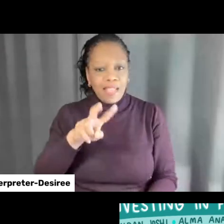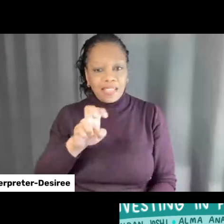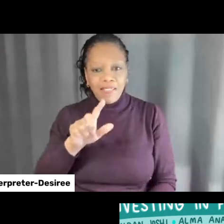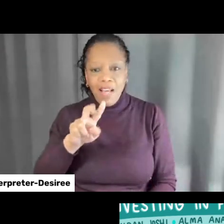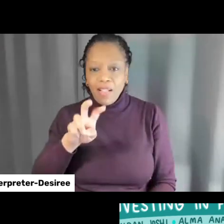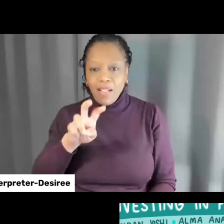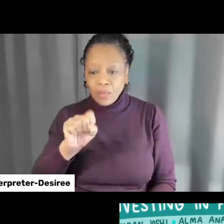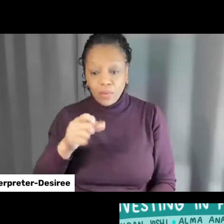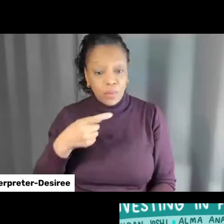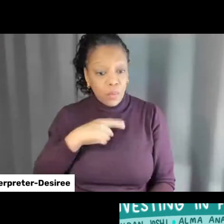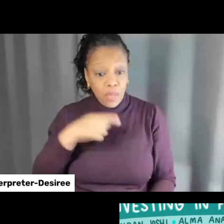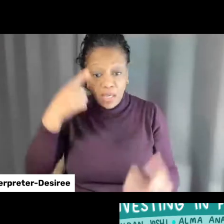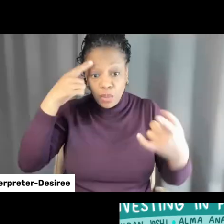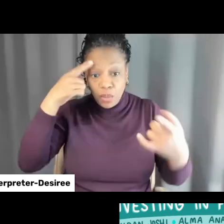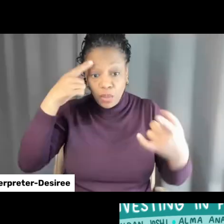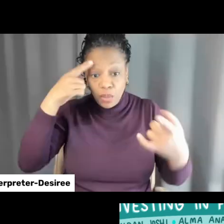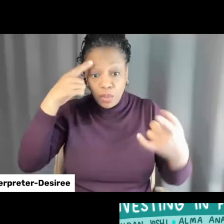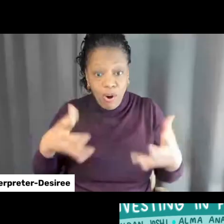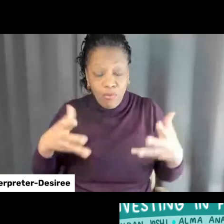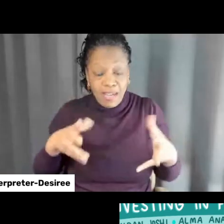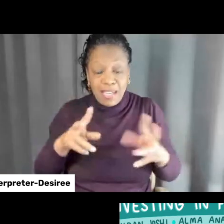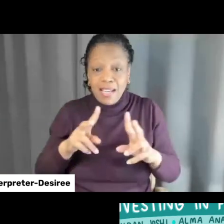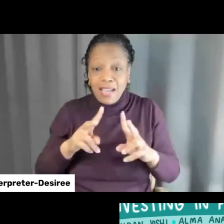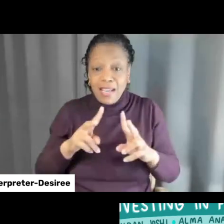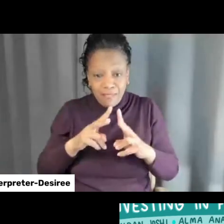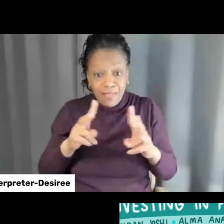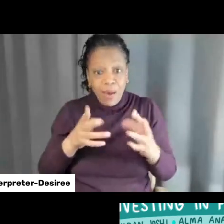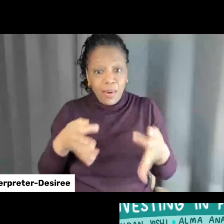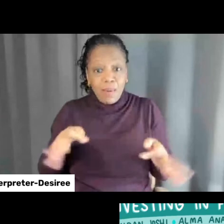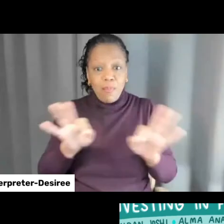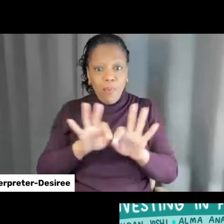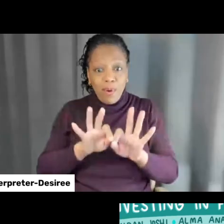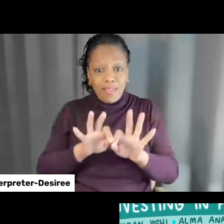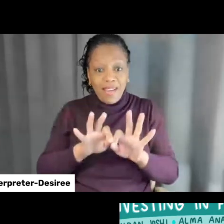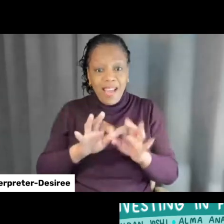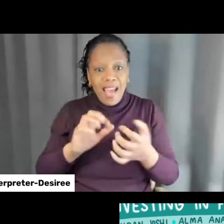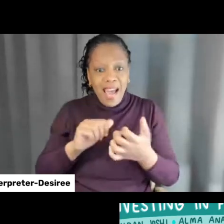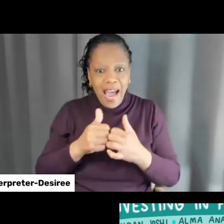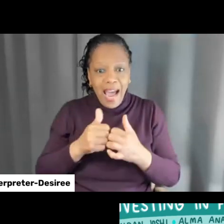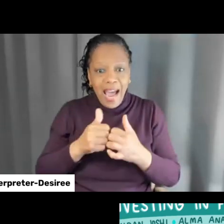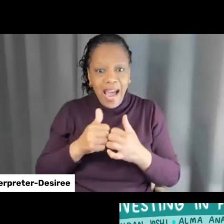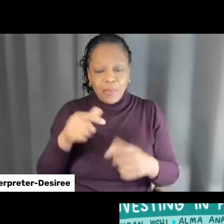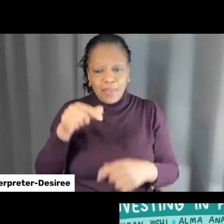to look at, how do we have our society